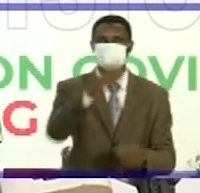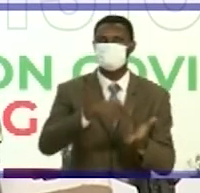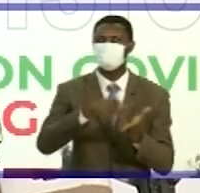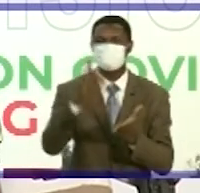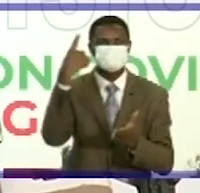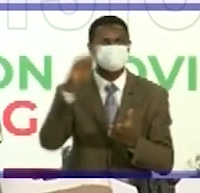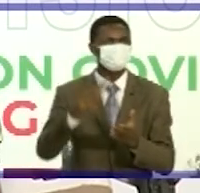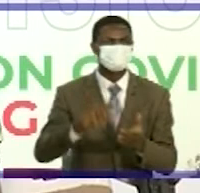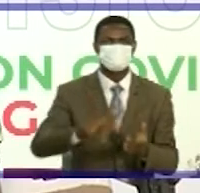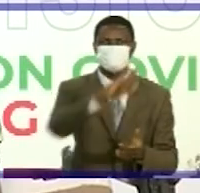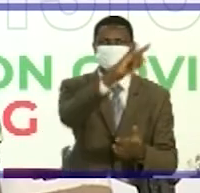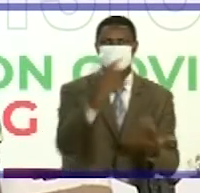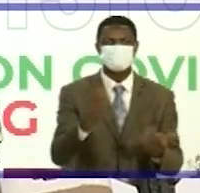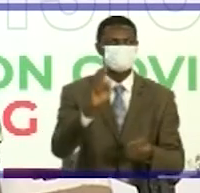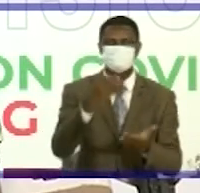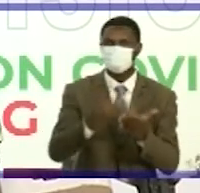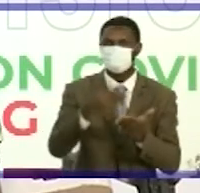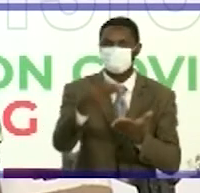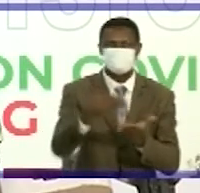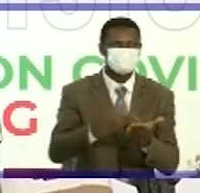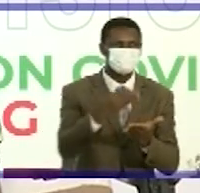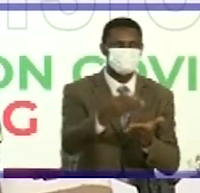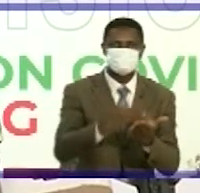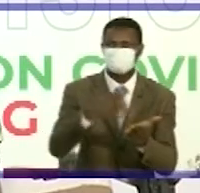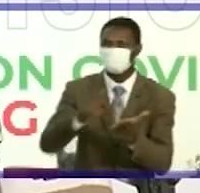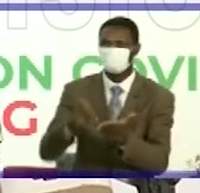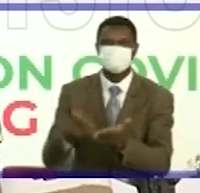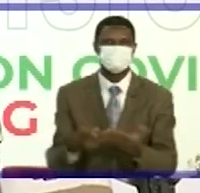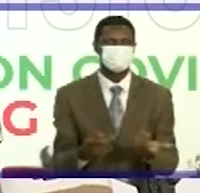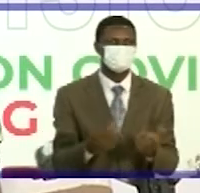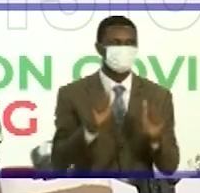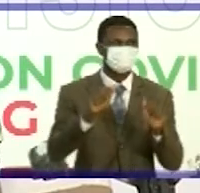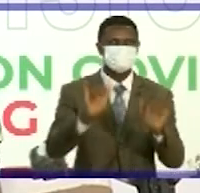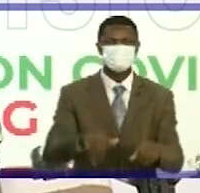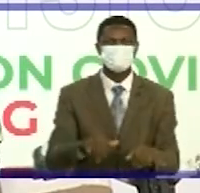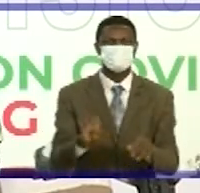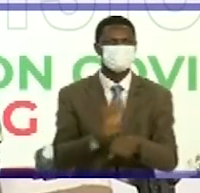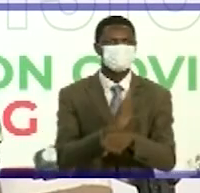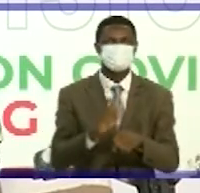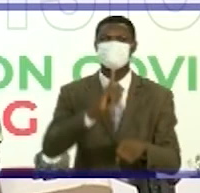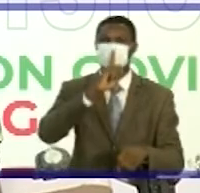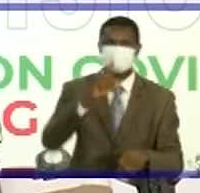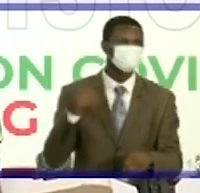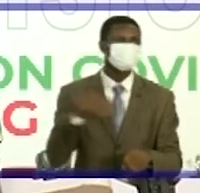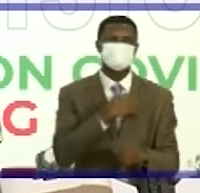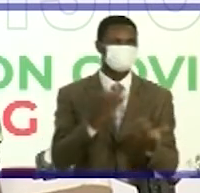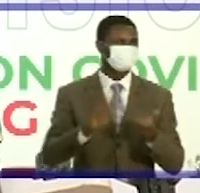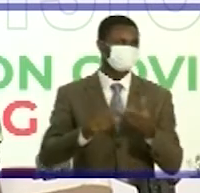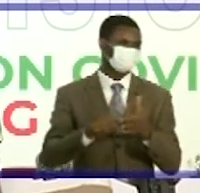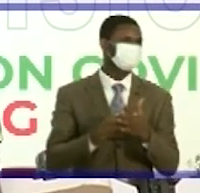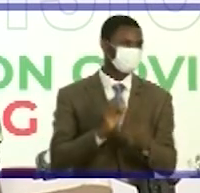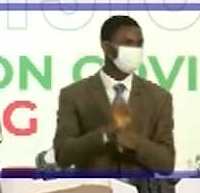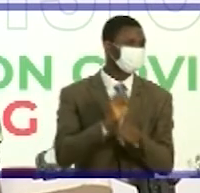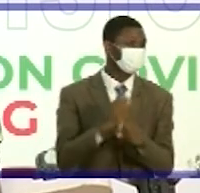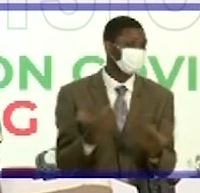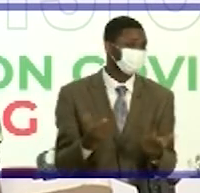make money and remain in business and pay our salaries. So we really, really want to open. But we